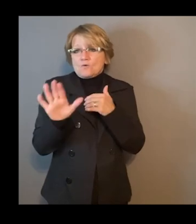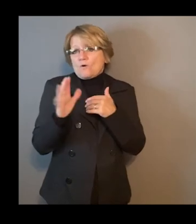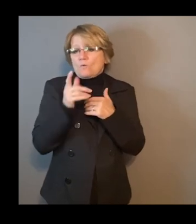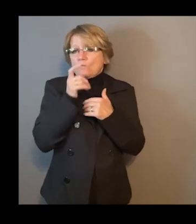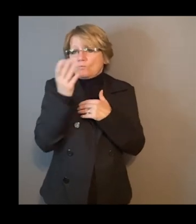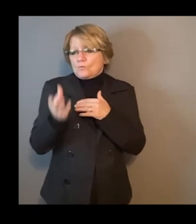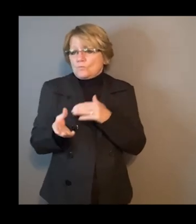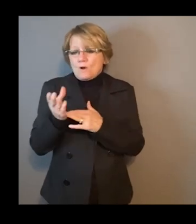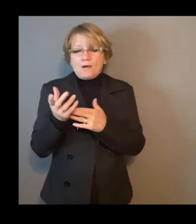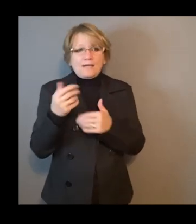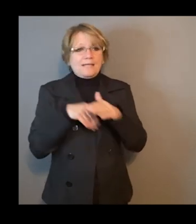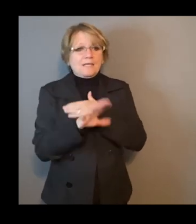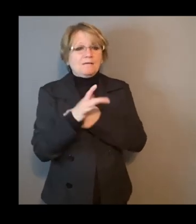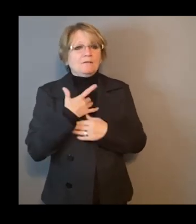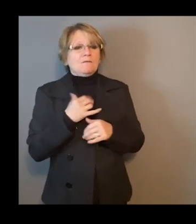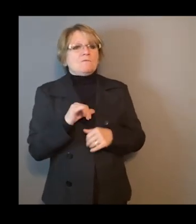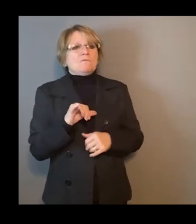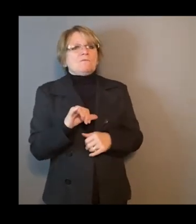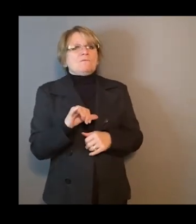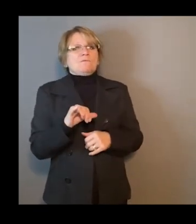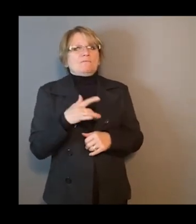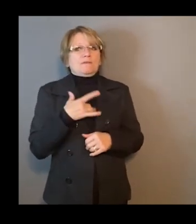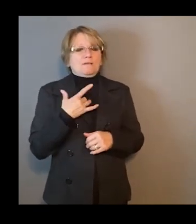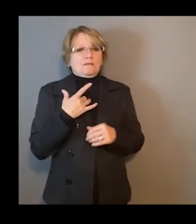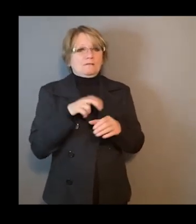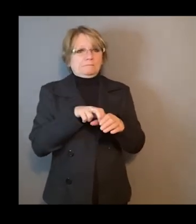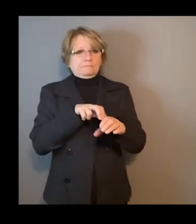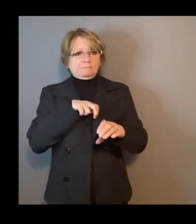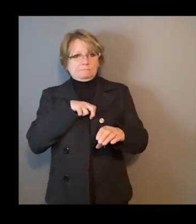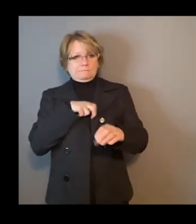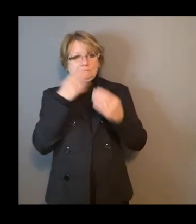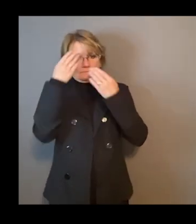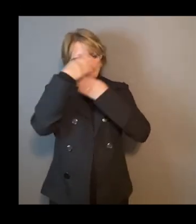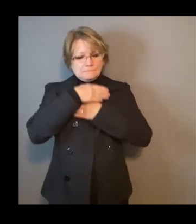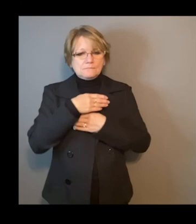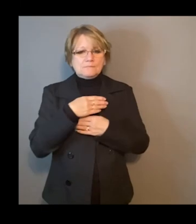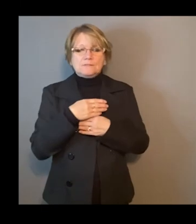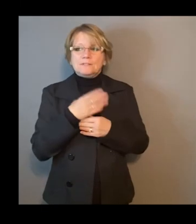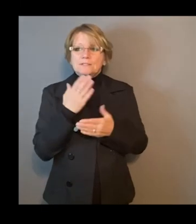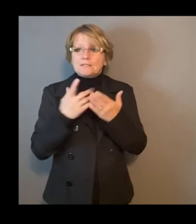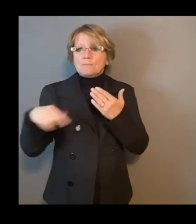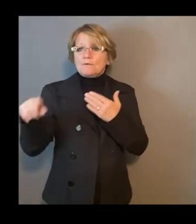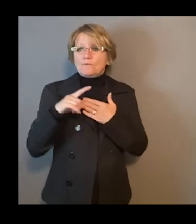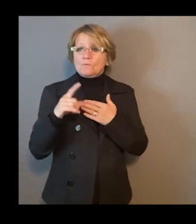that, you know, some people had these ideas of who you were, whether you be an athlete or,